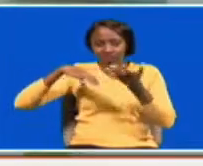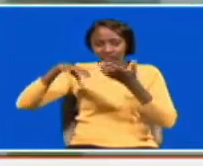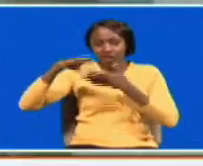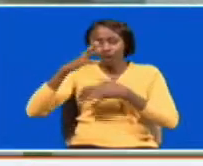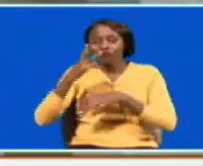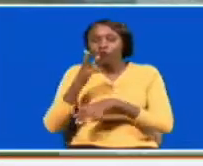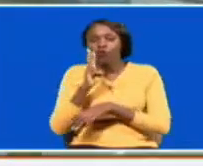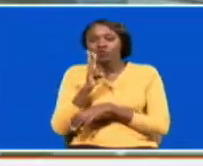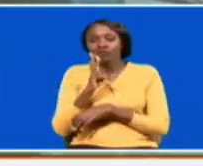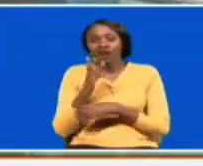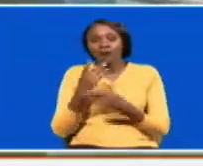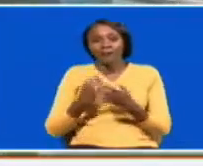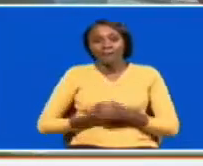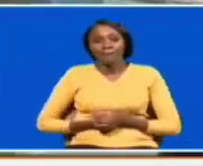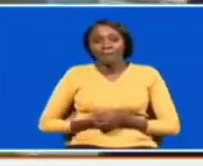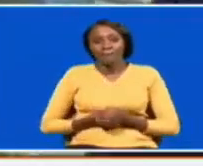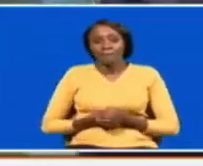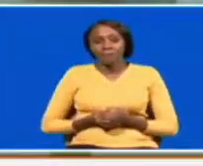water.